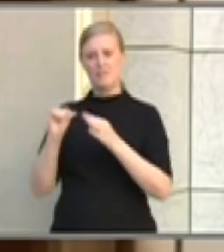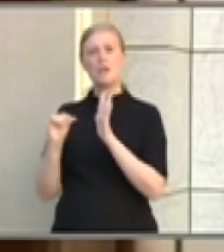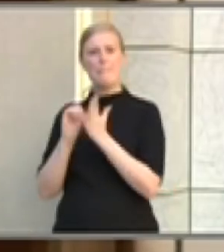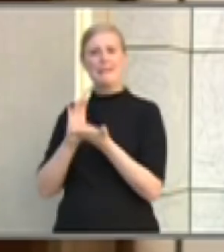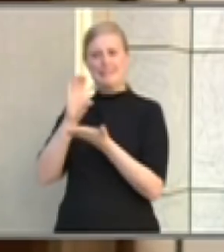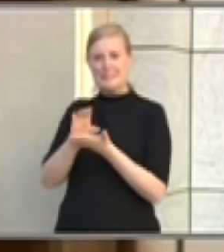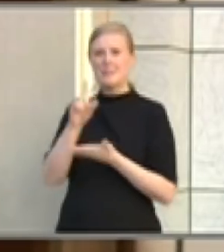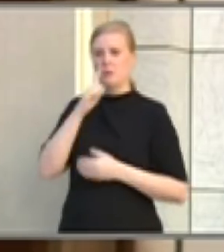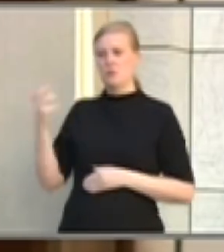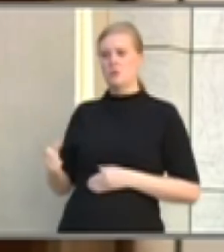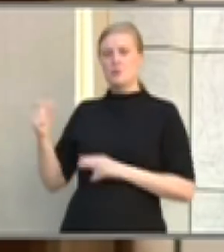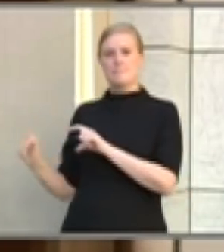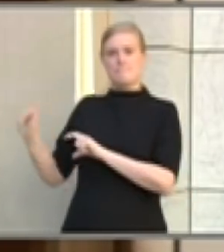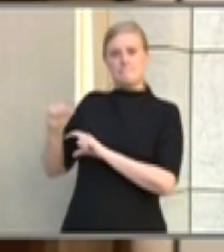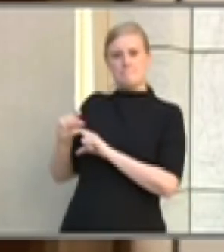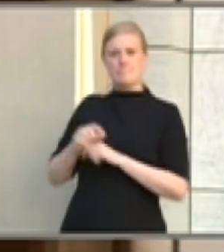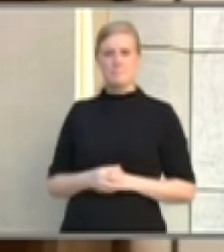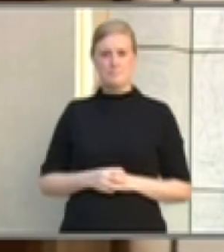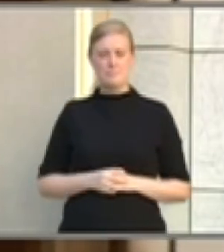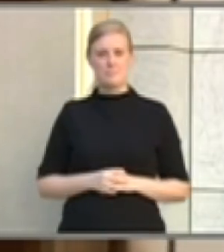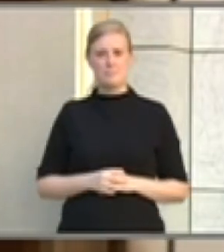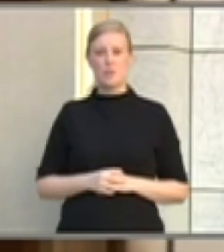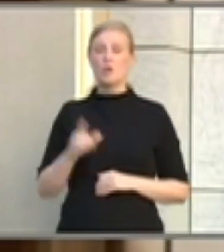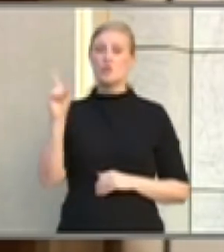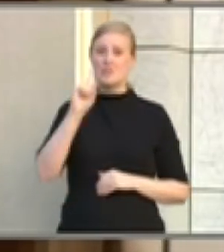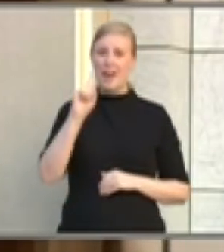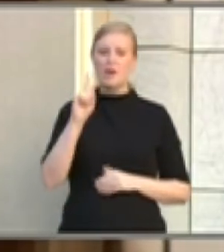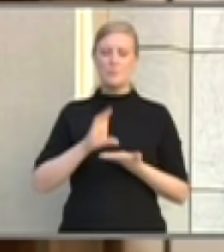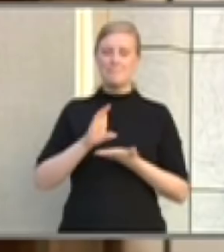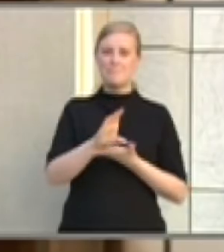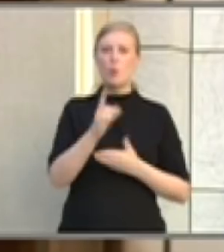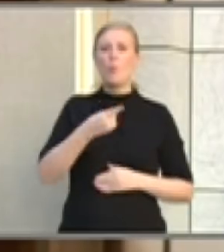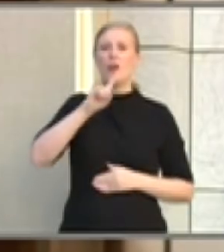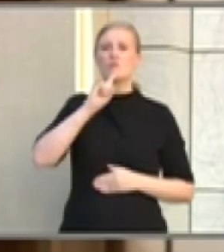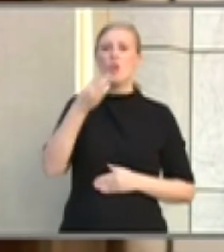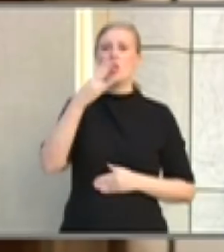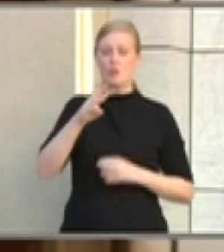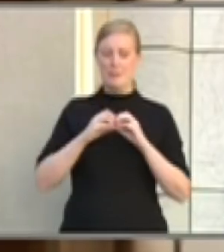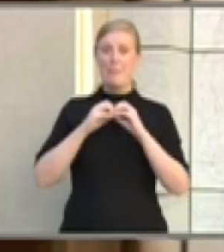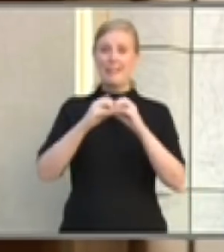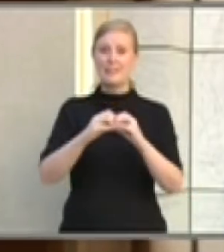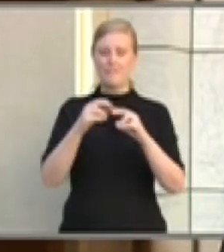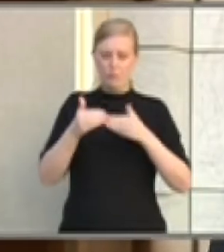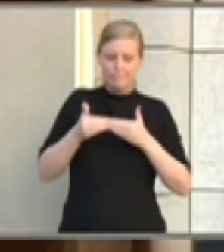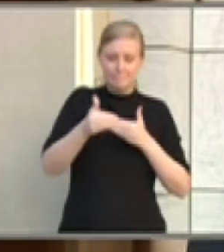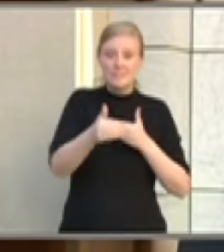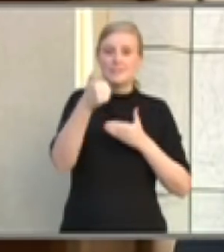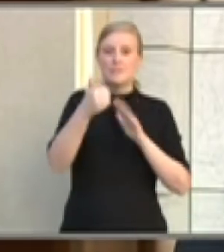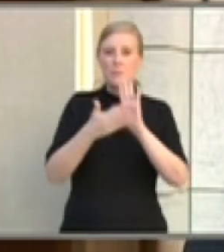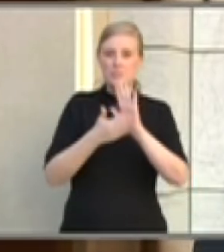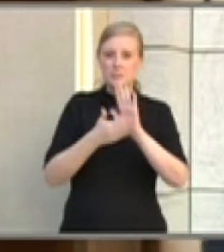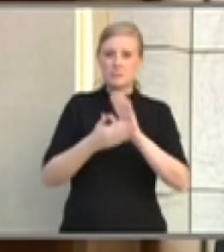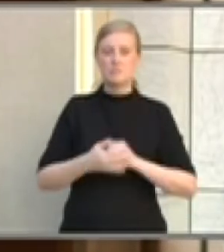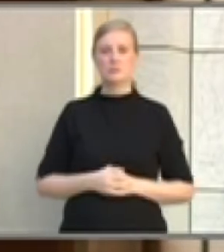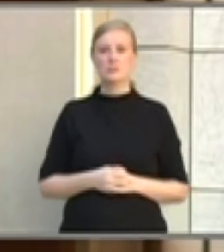we are committing $130 billion over the next 6 months to support the jobs and